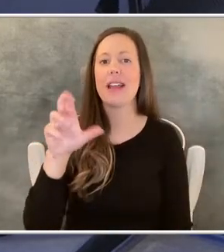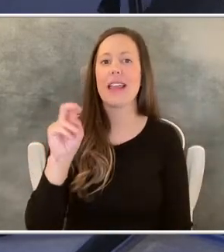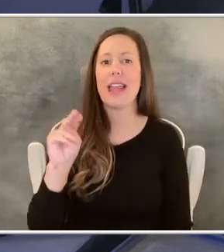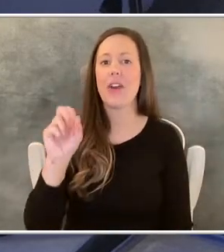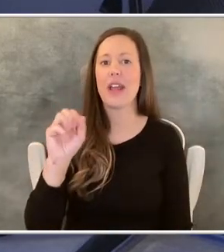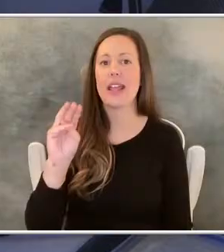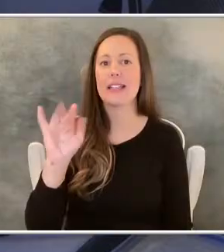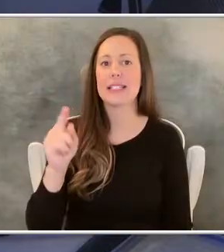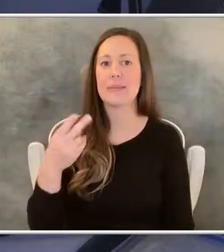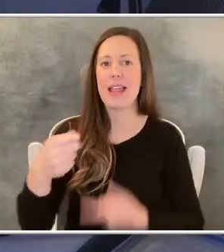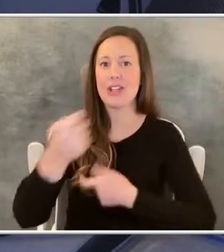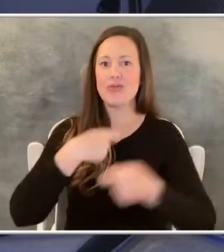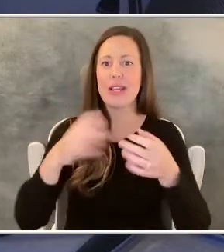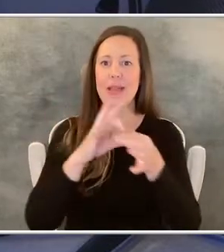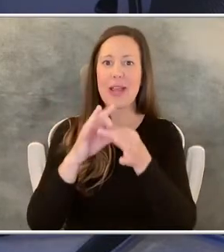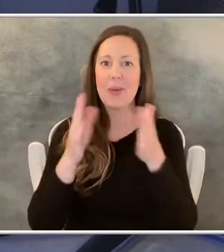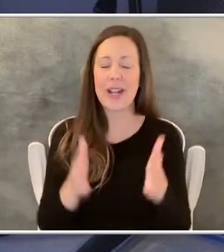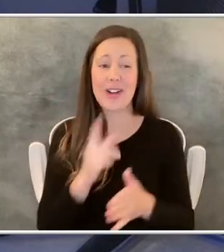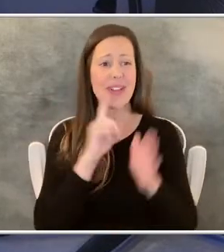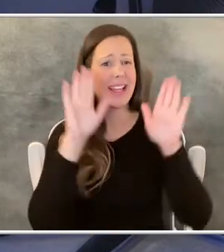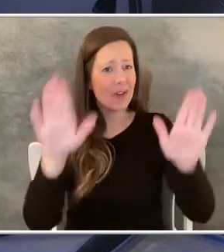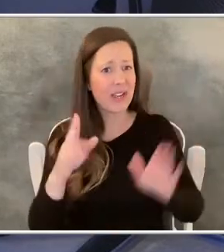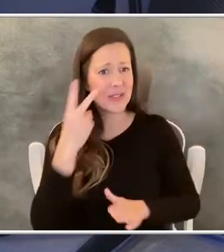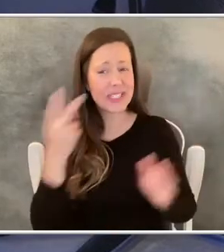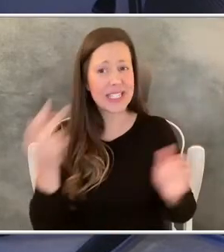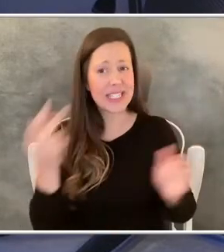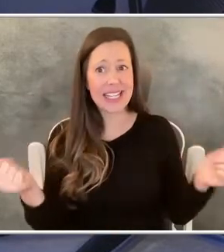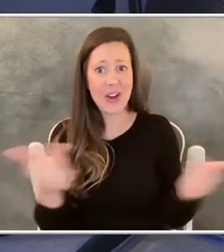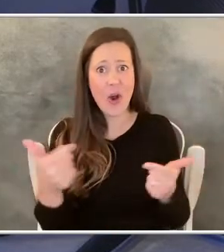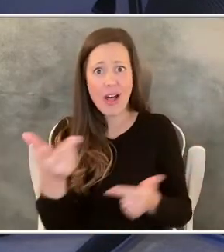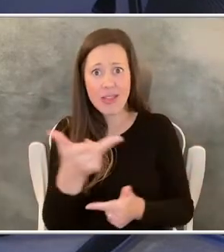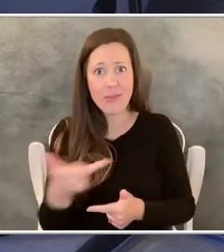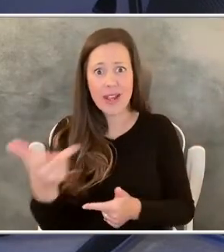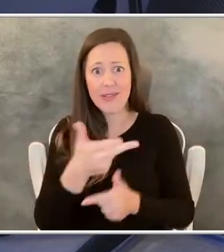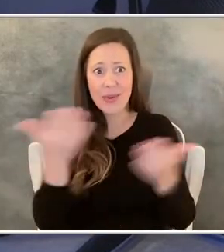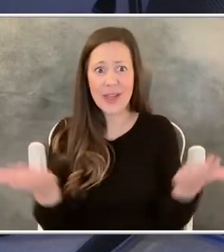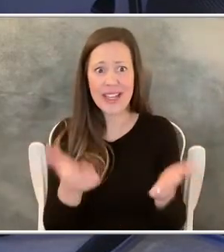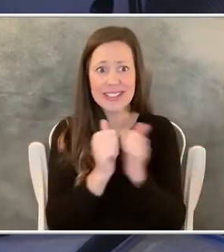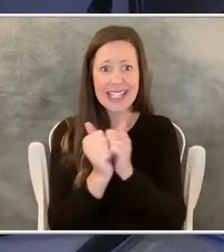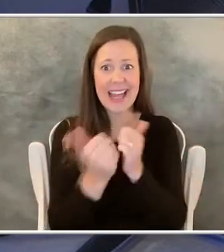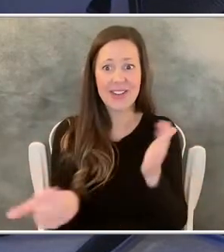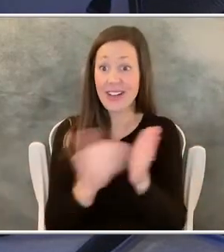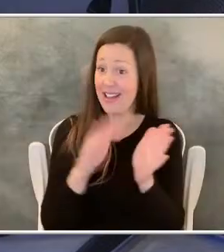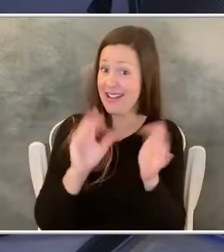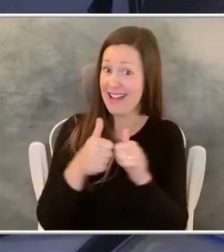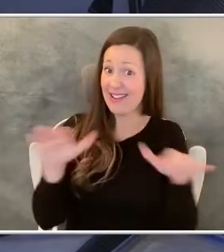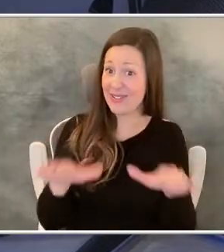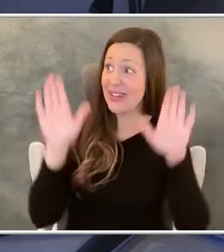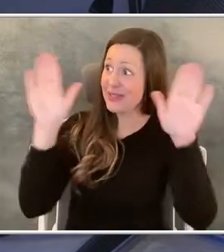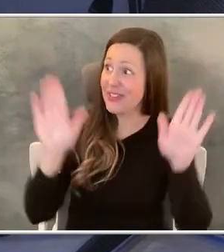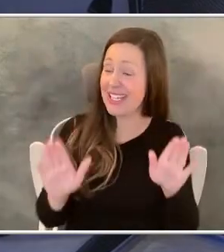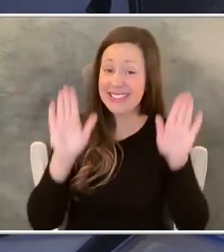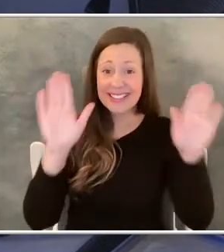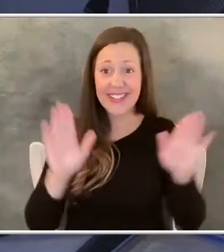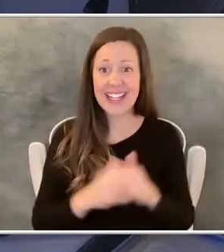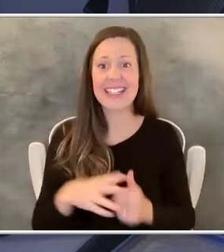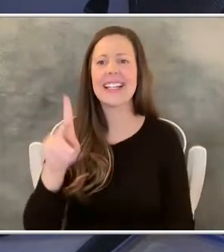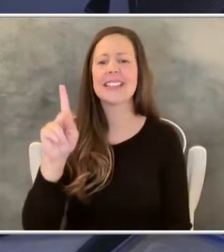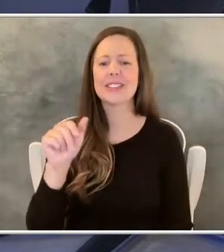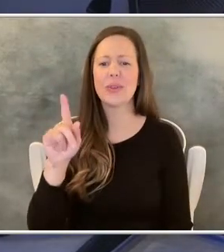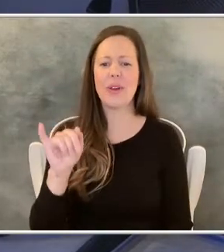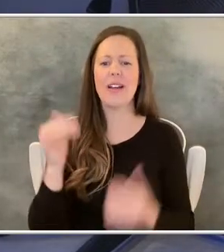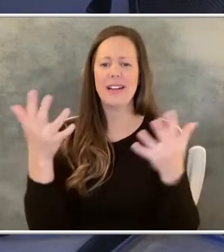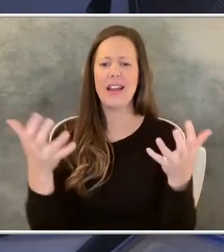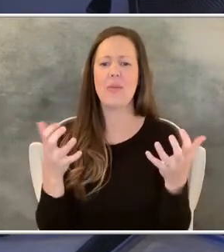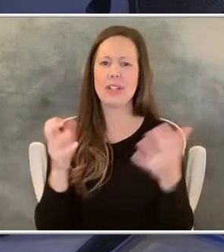here together again. Thank you. How's everybody doing? Doing great. How are you doing? Good, good. Yeah. Well, Kati, let's go back to that day